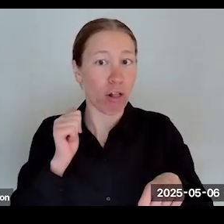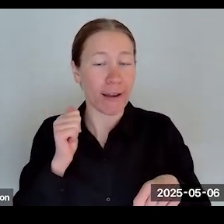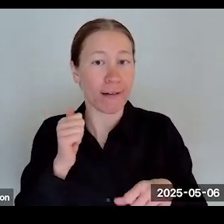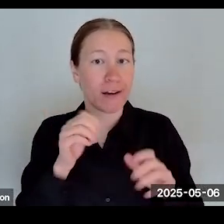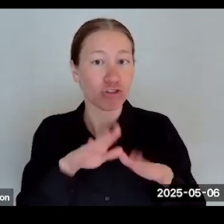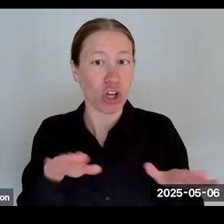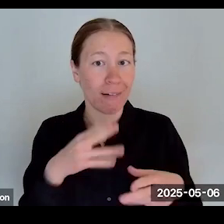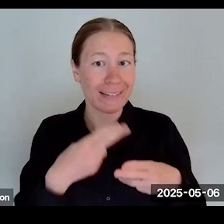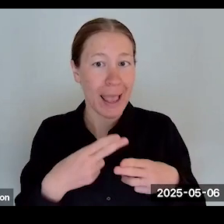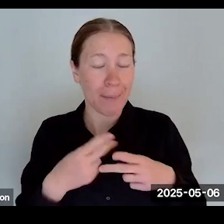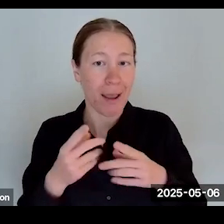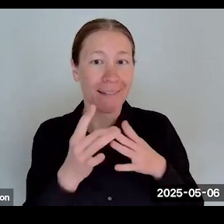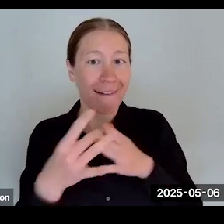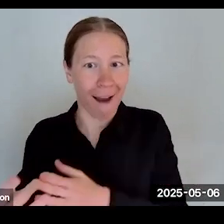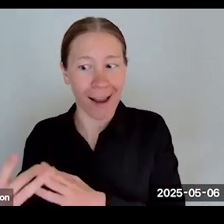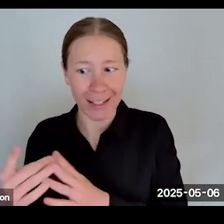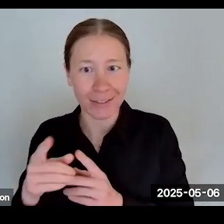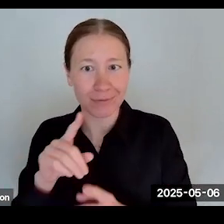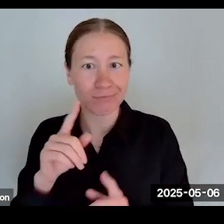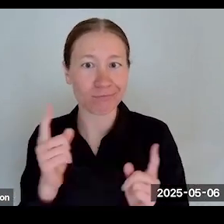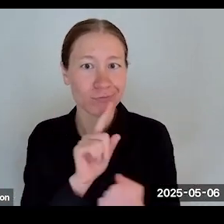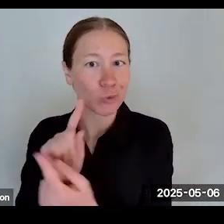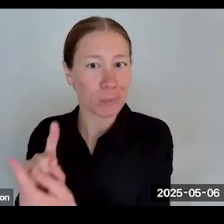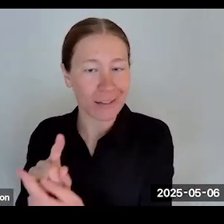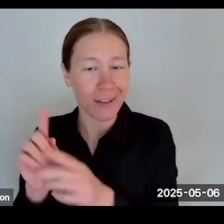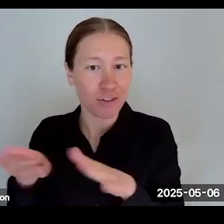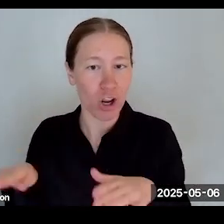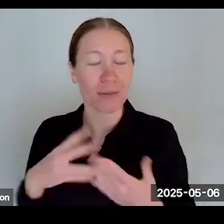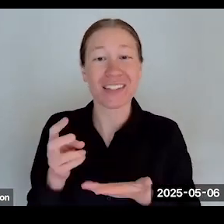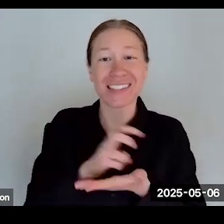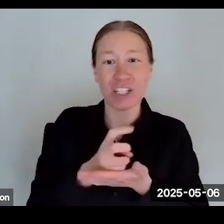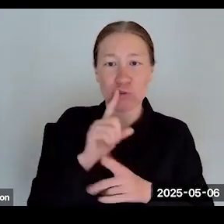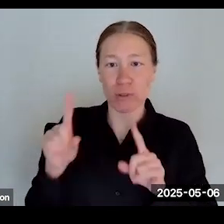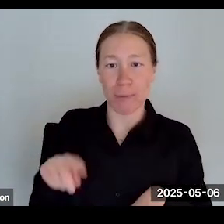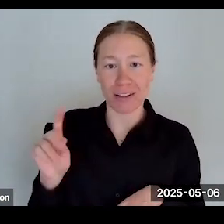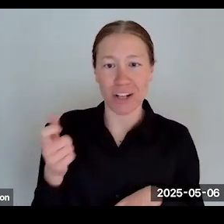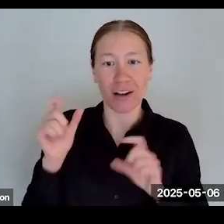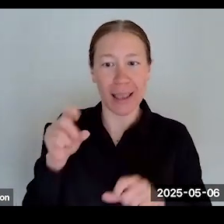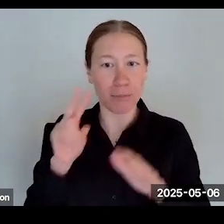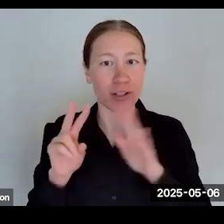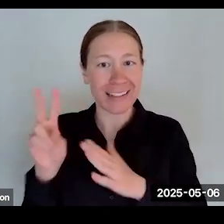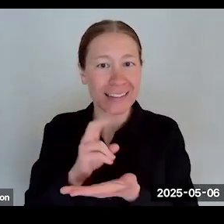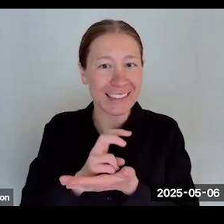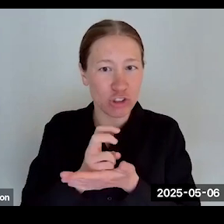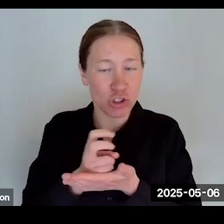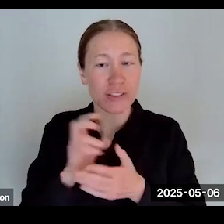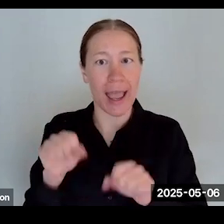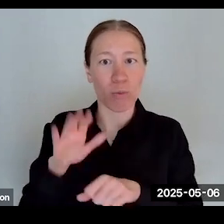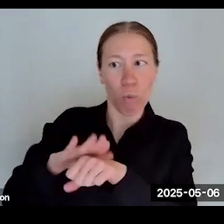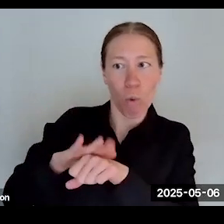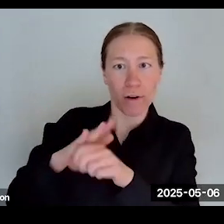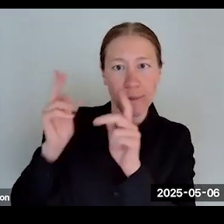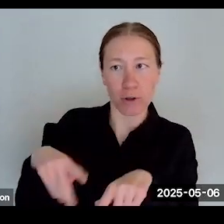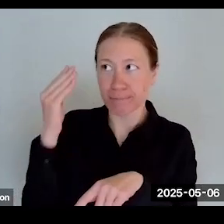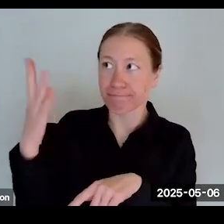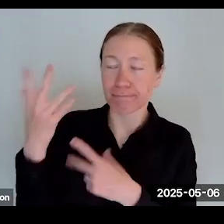the child. Seizure response dogs can help predict seizures and warn the person in advance to sit down or move to a safe